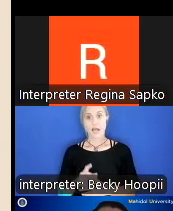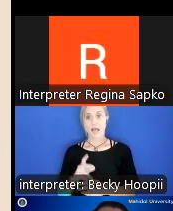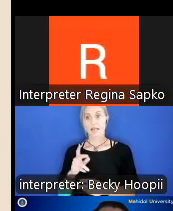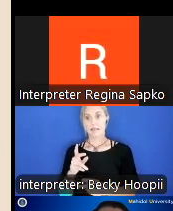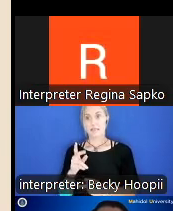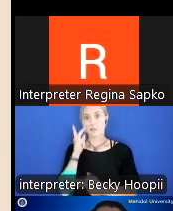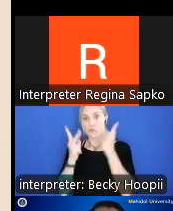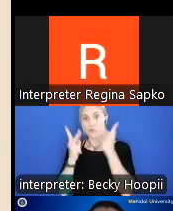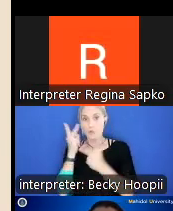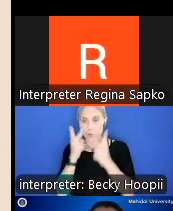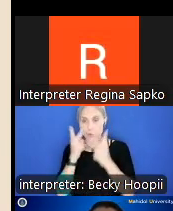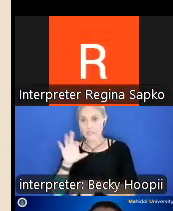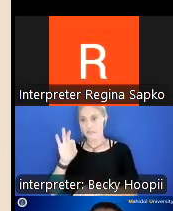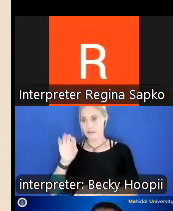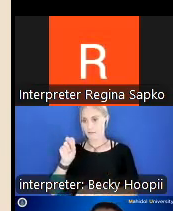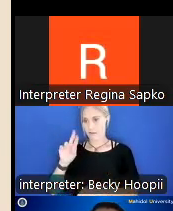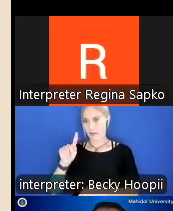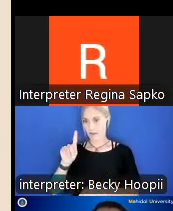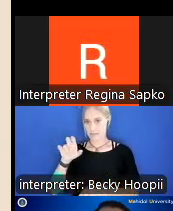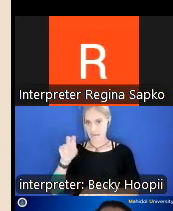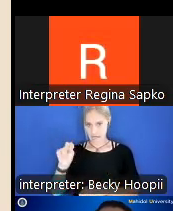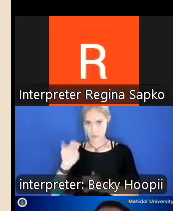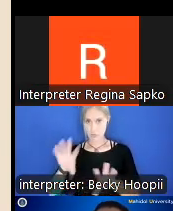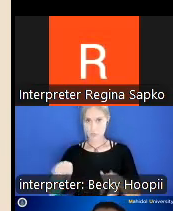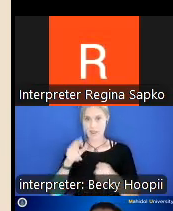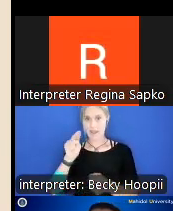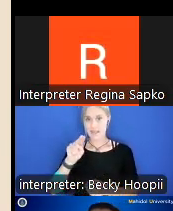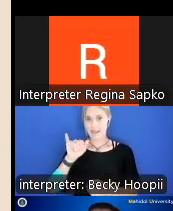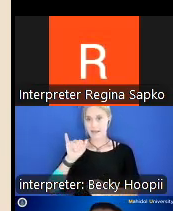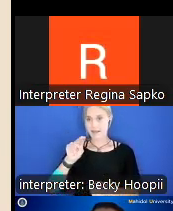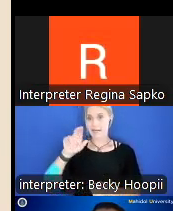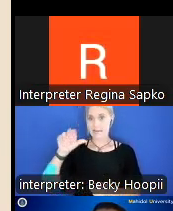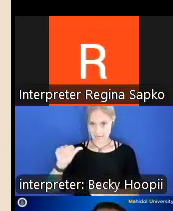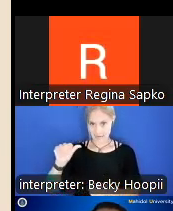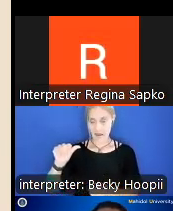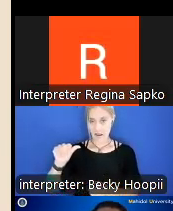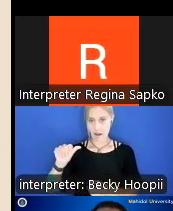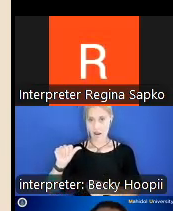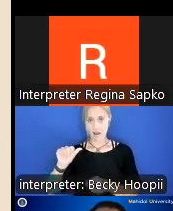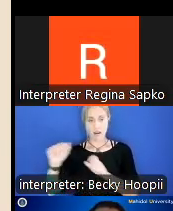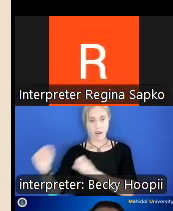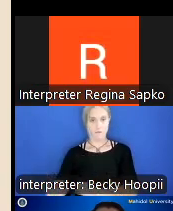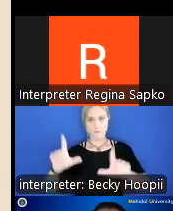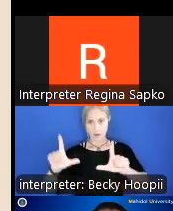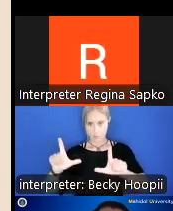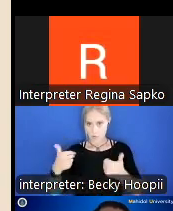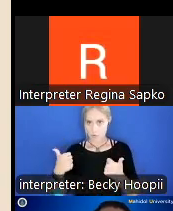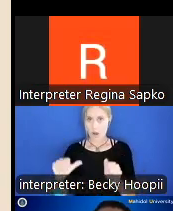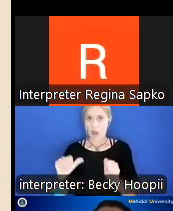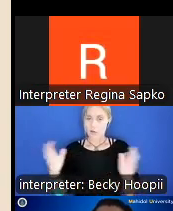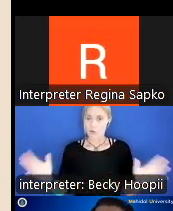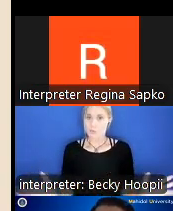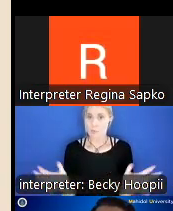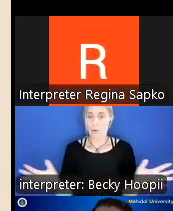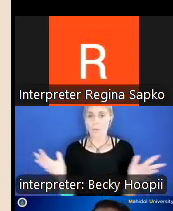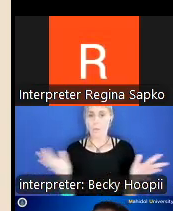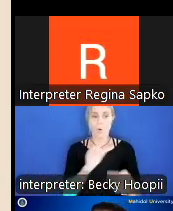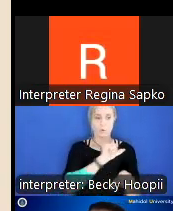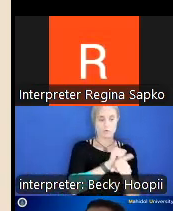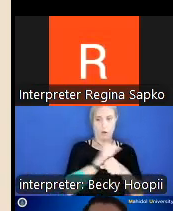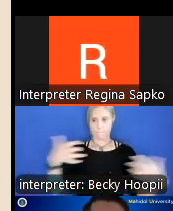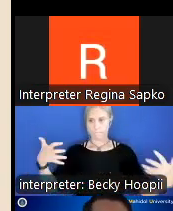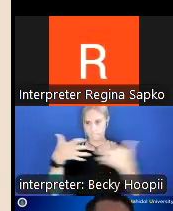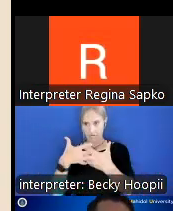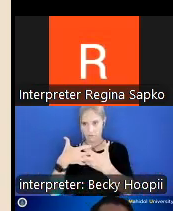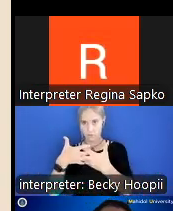the NINA framework, integrate AI and design to promote job matching. Yes, the barrier